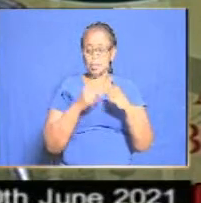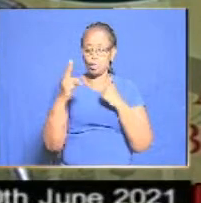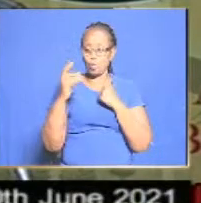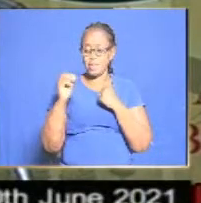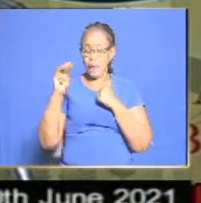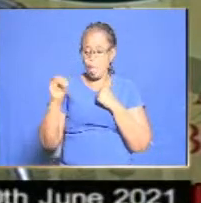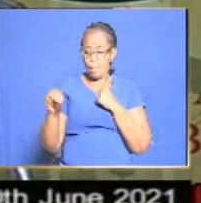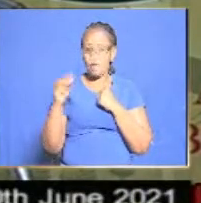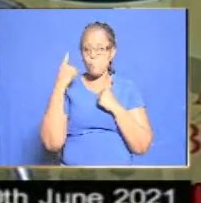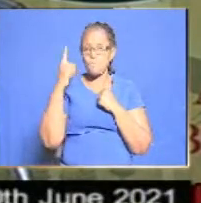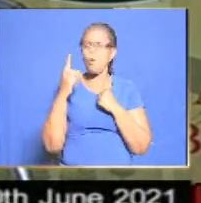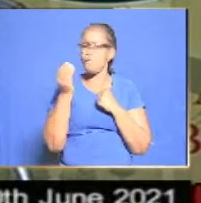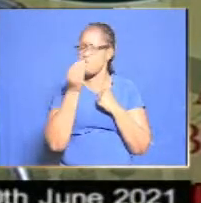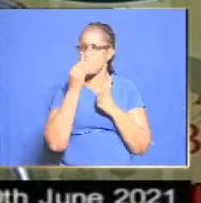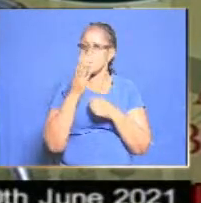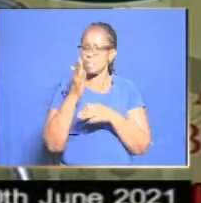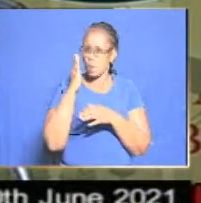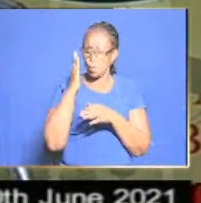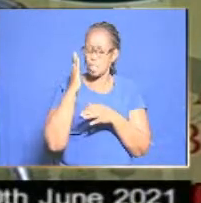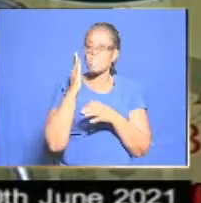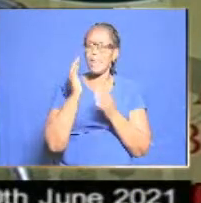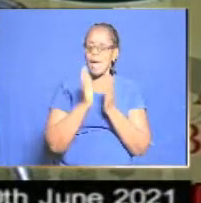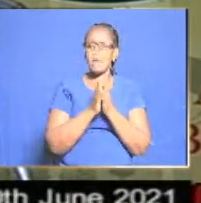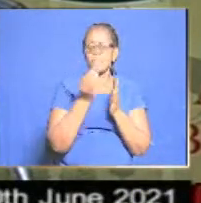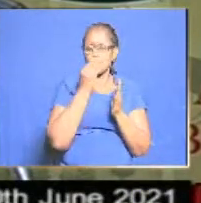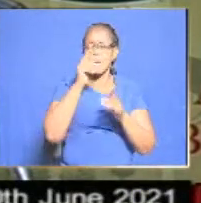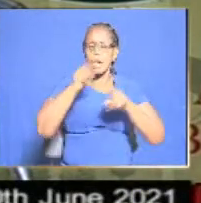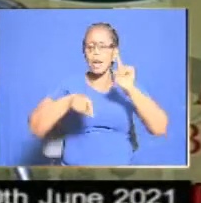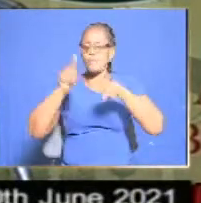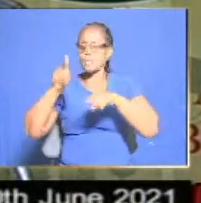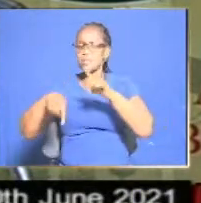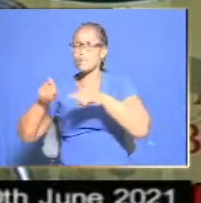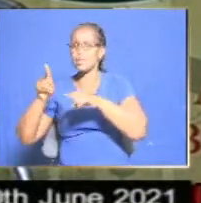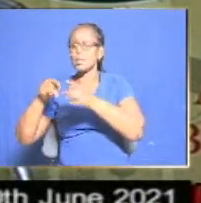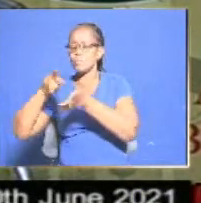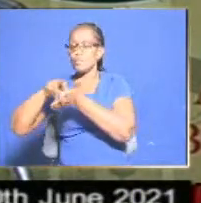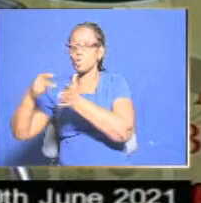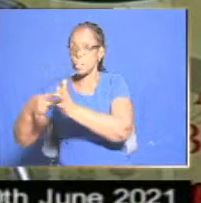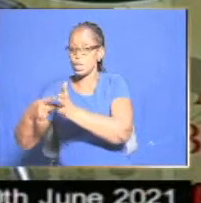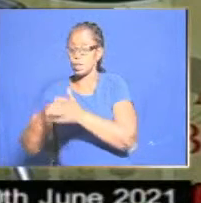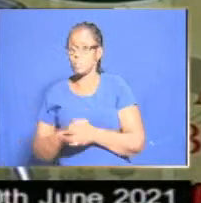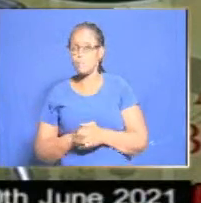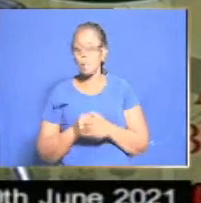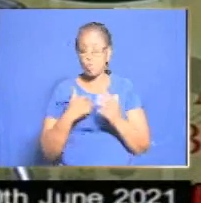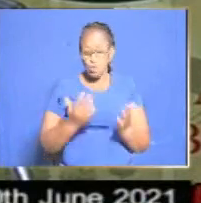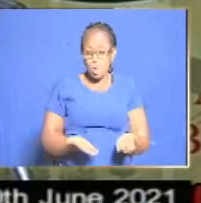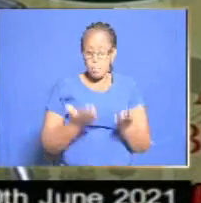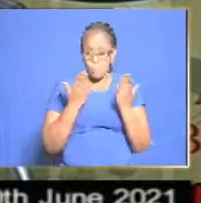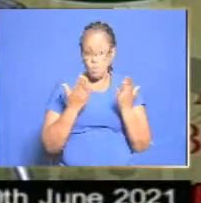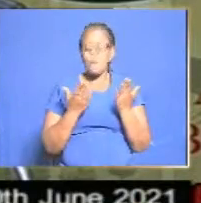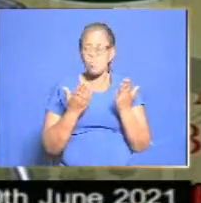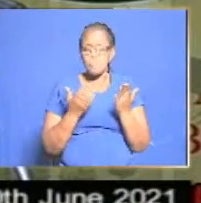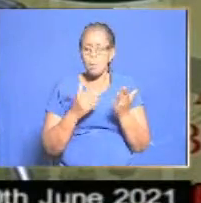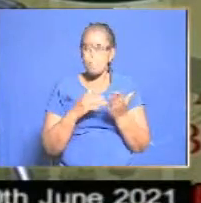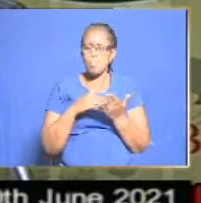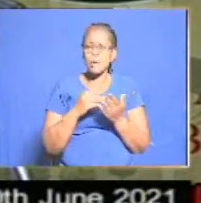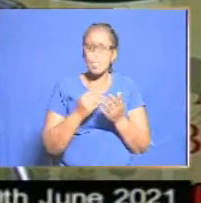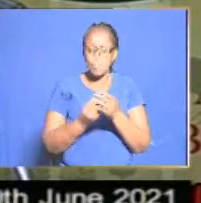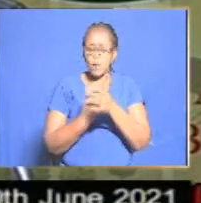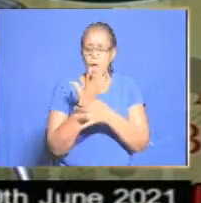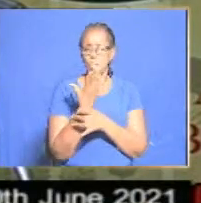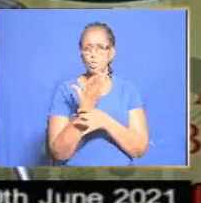₱620 million for food security and crop diversification project. Mr. Speaker, to improve livestock production, I